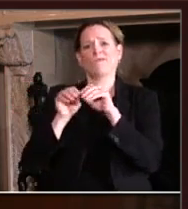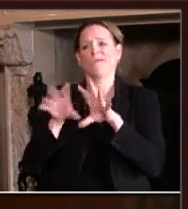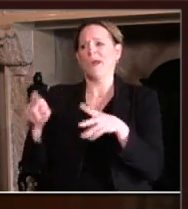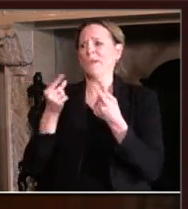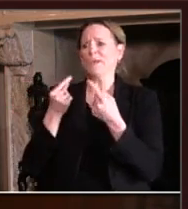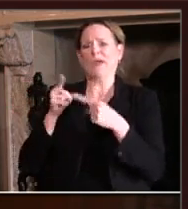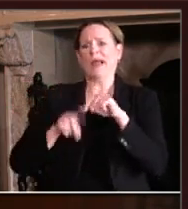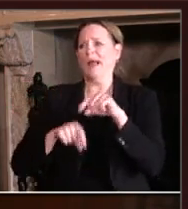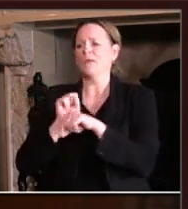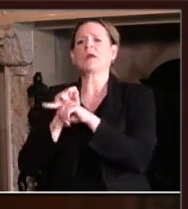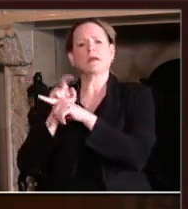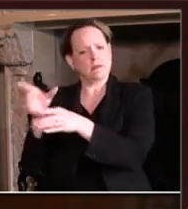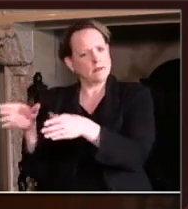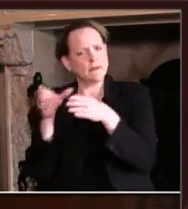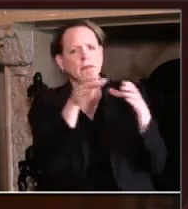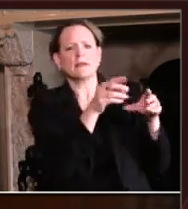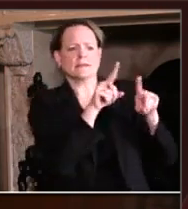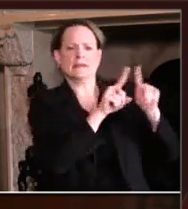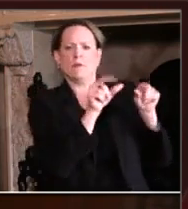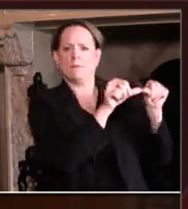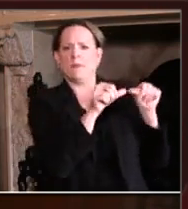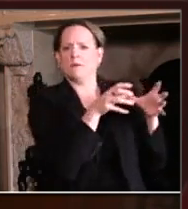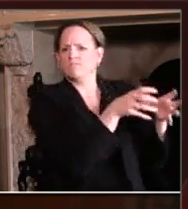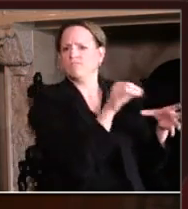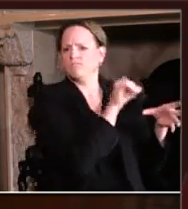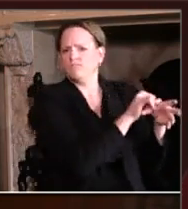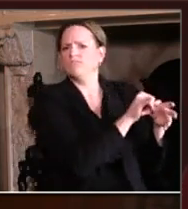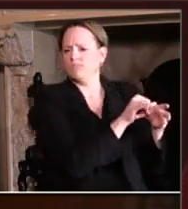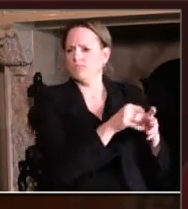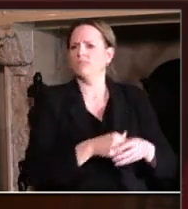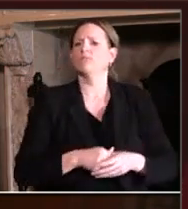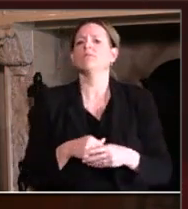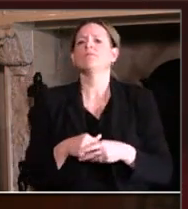result. This paid leave is very